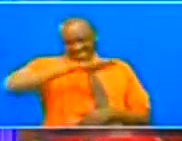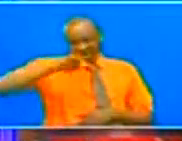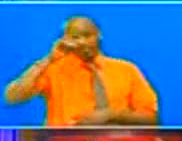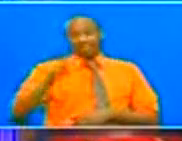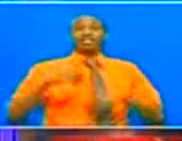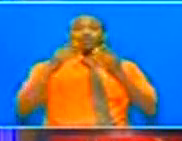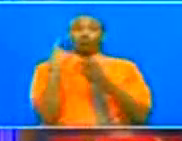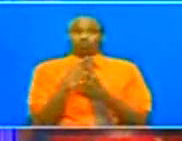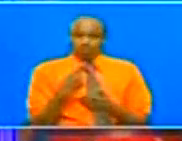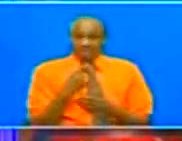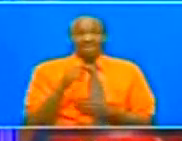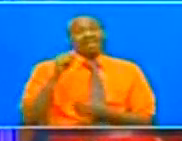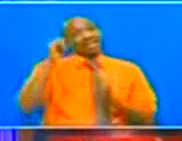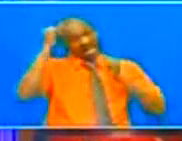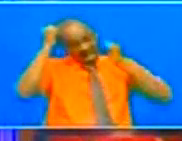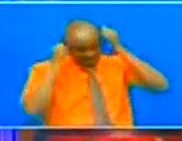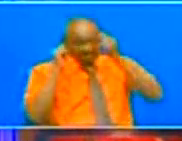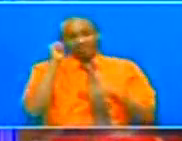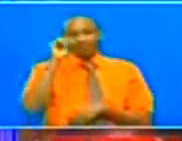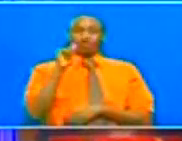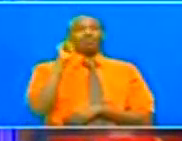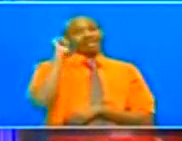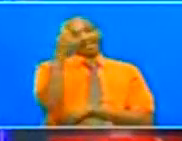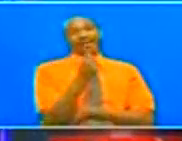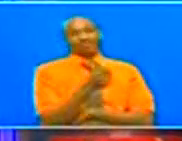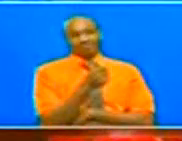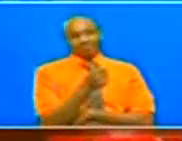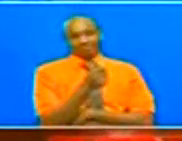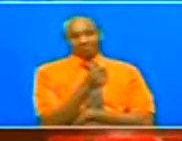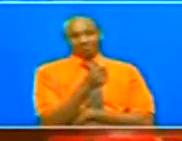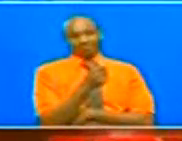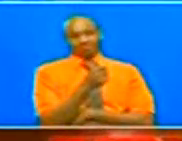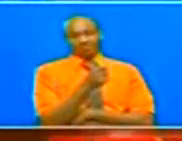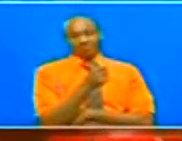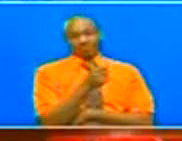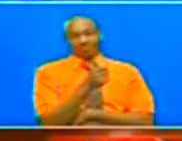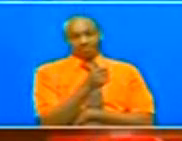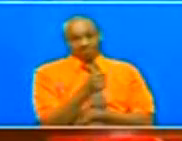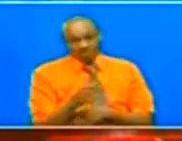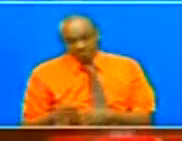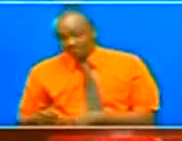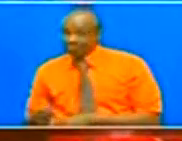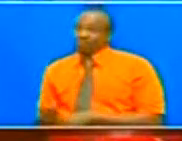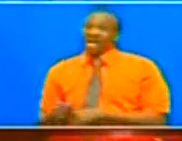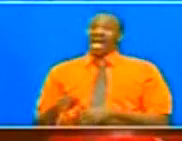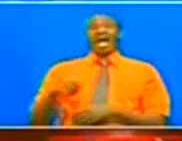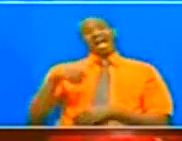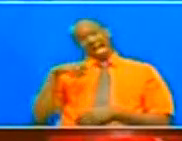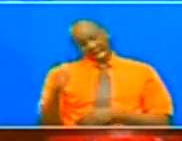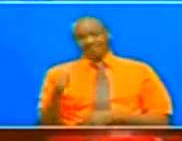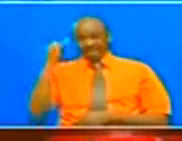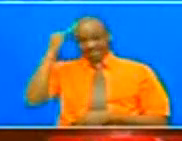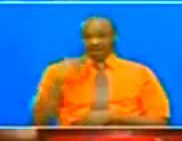be given to the Kenya Defense Forces. Would that help? But that will help. There is also another school of thought. You know, When